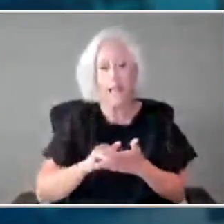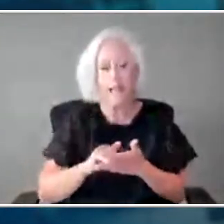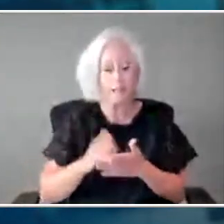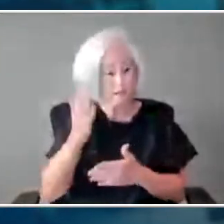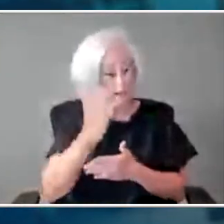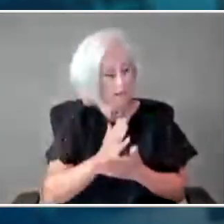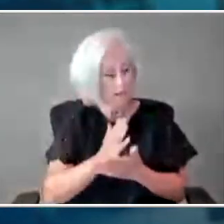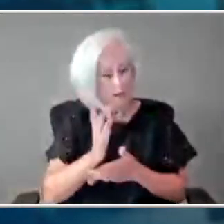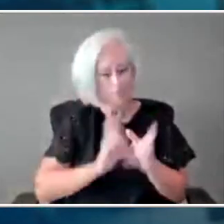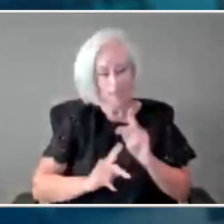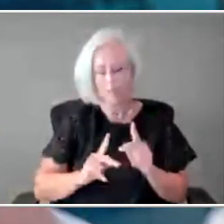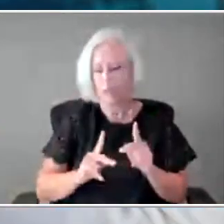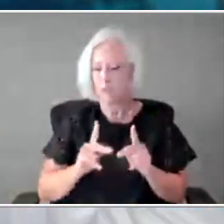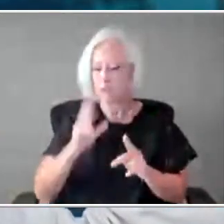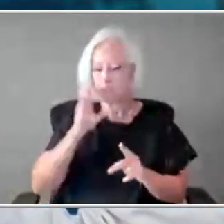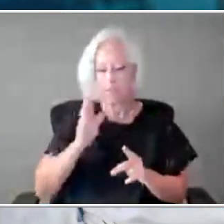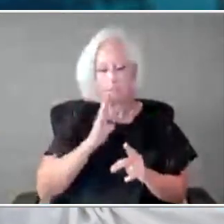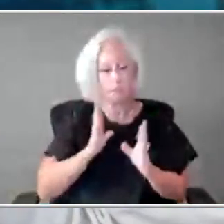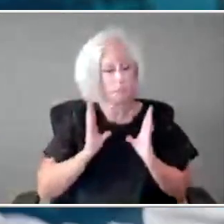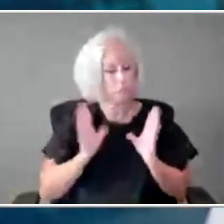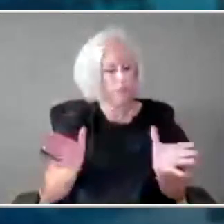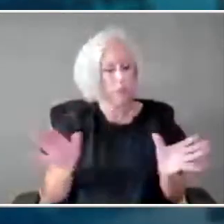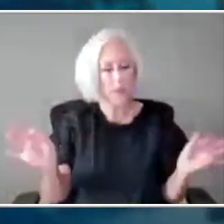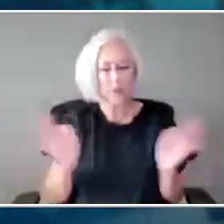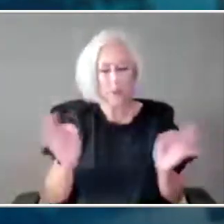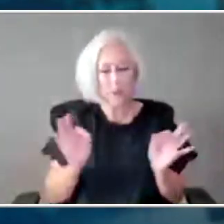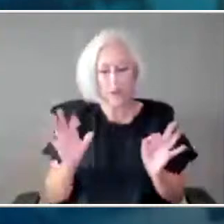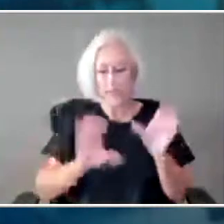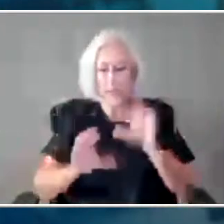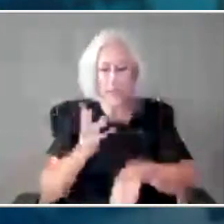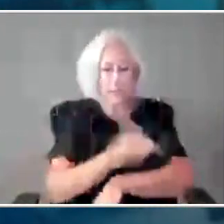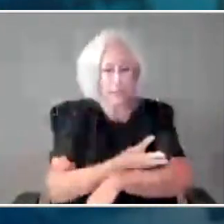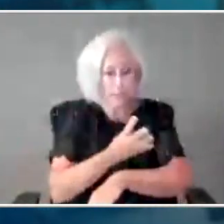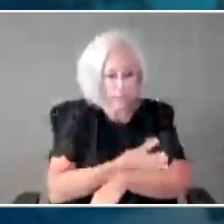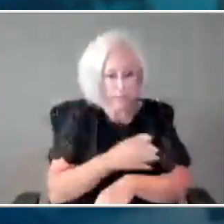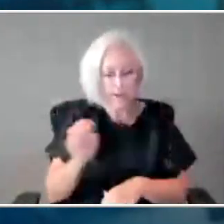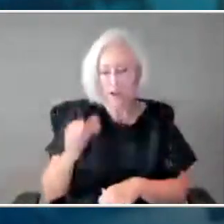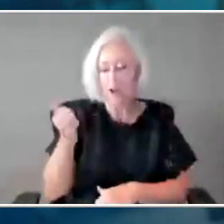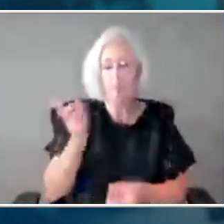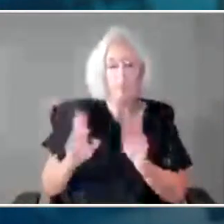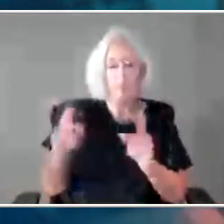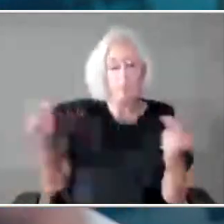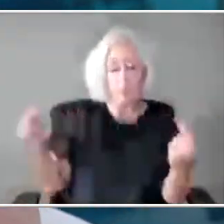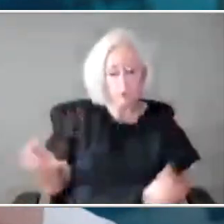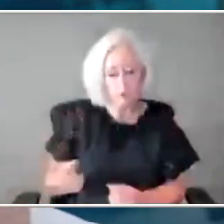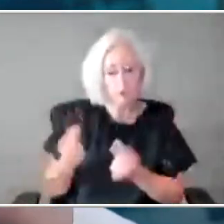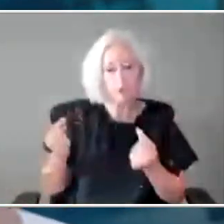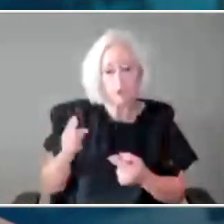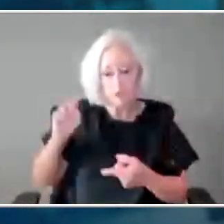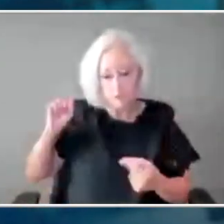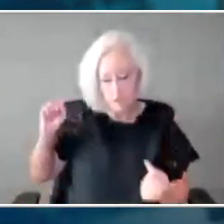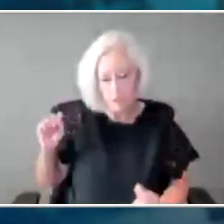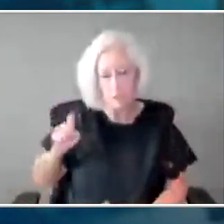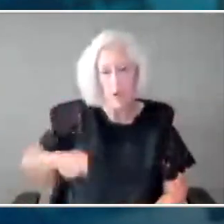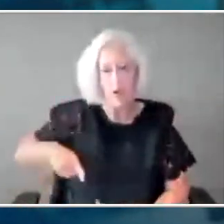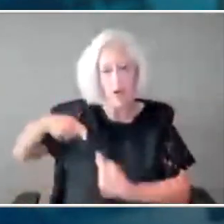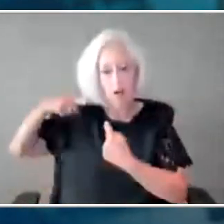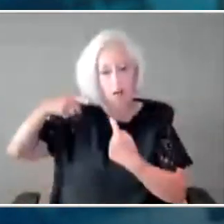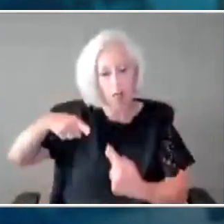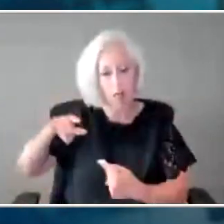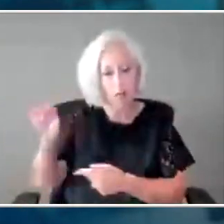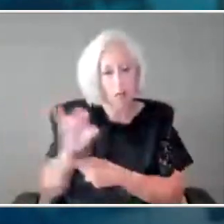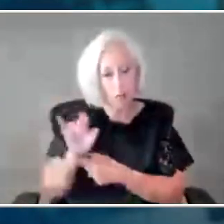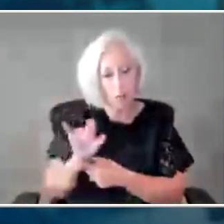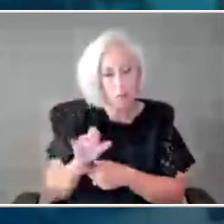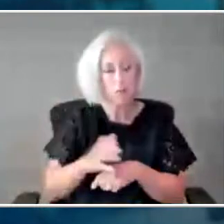struggle. You know, I think it's something especially that, you know, working with Tracey, we learned is like the PARP inhibitor is such a critical part of her treatment and really offers